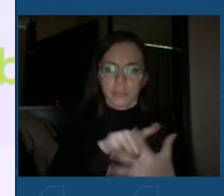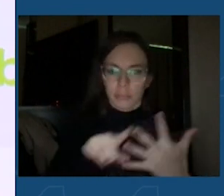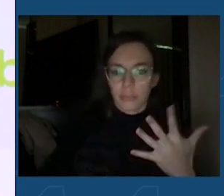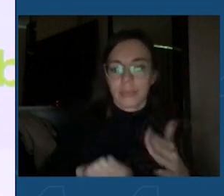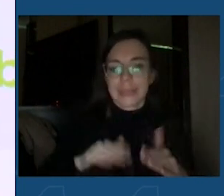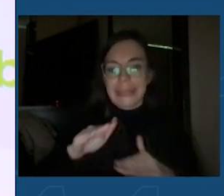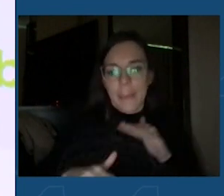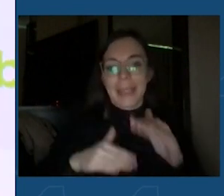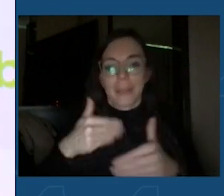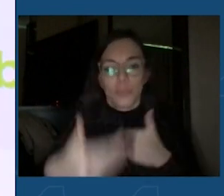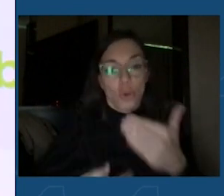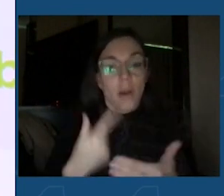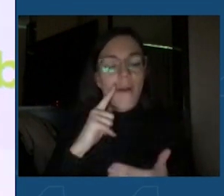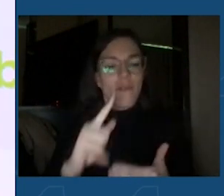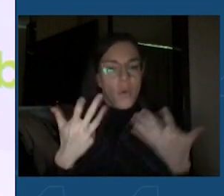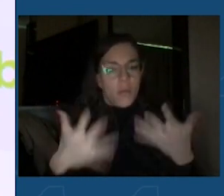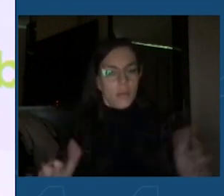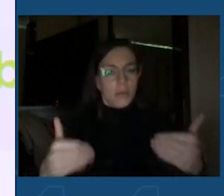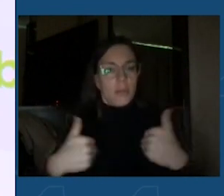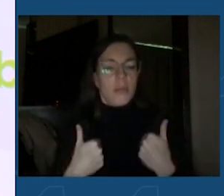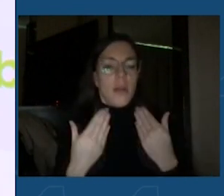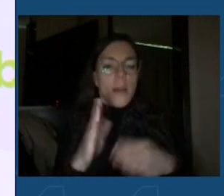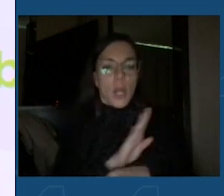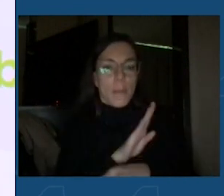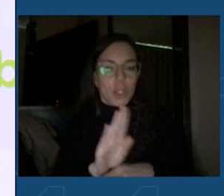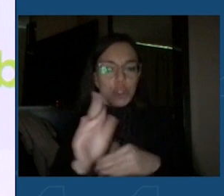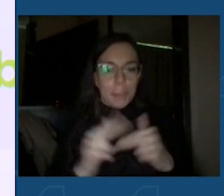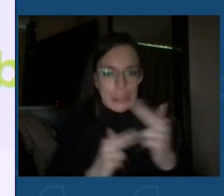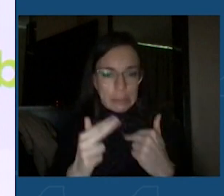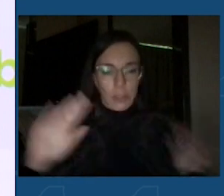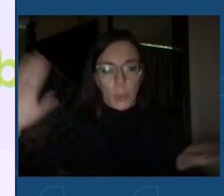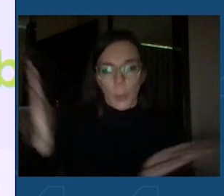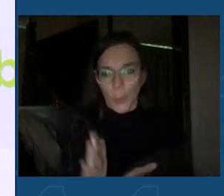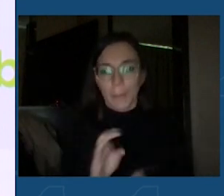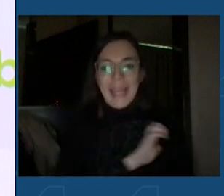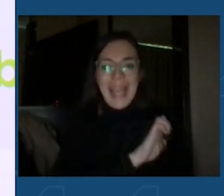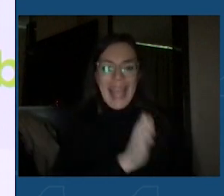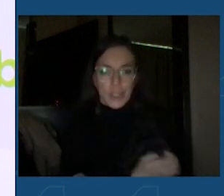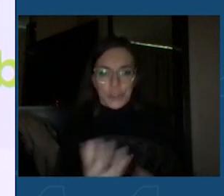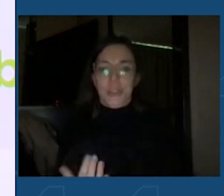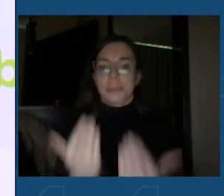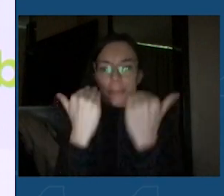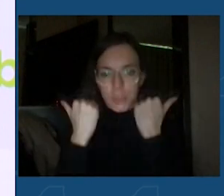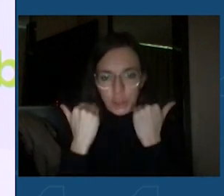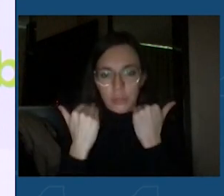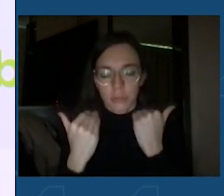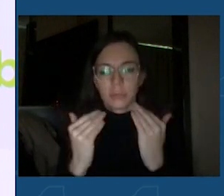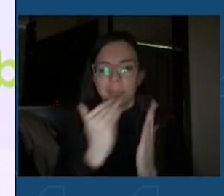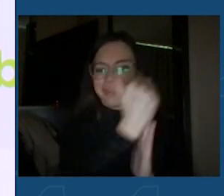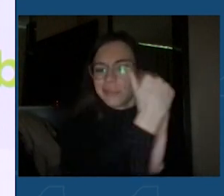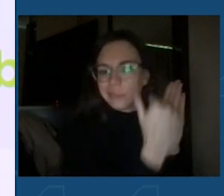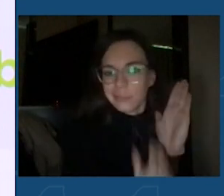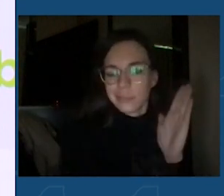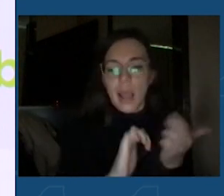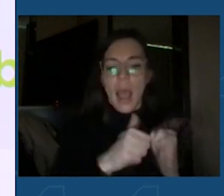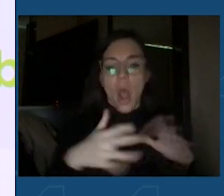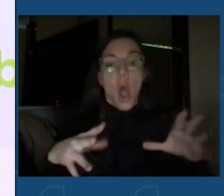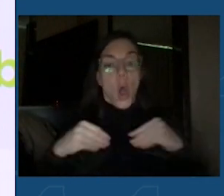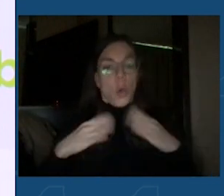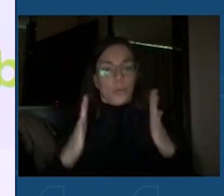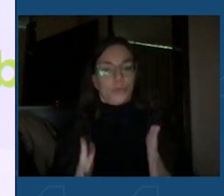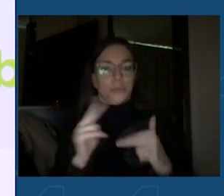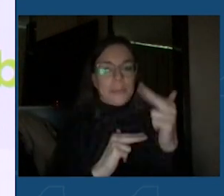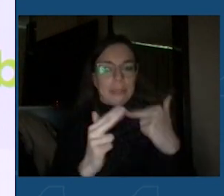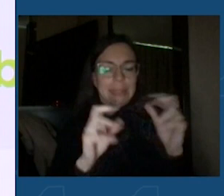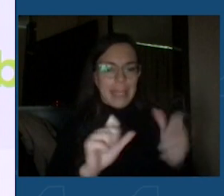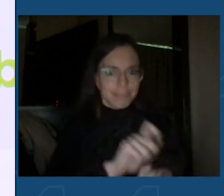for existing commercial buildings to reduce energy consumption. It maps out where owners can make the shift to electric in lieu of